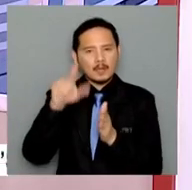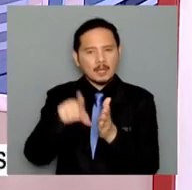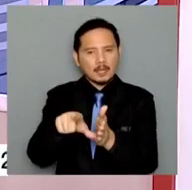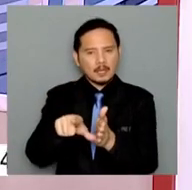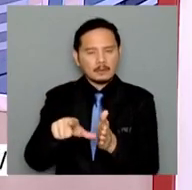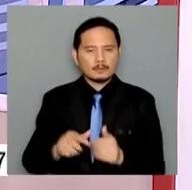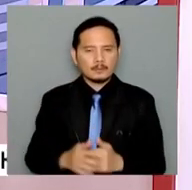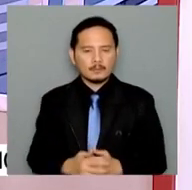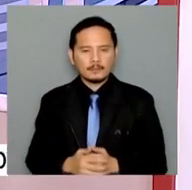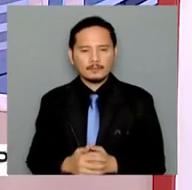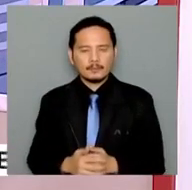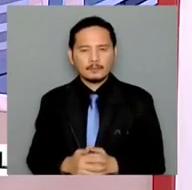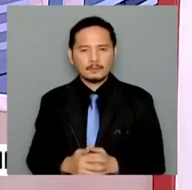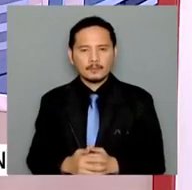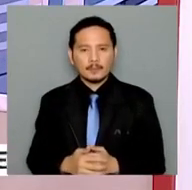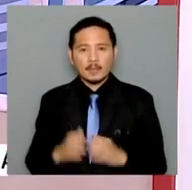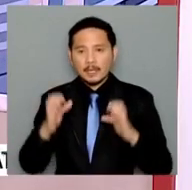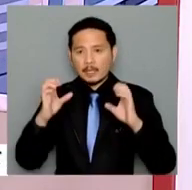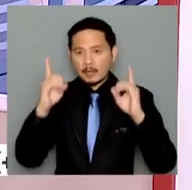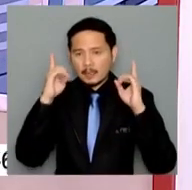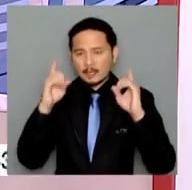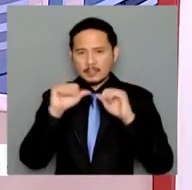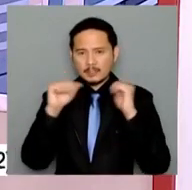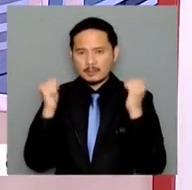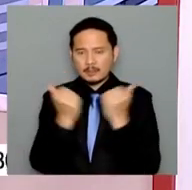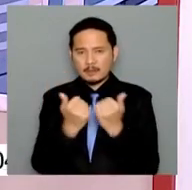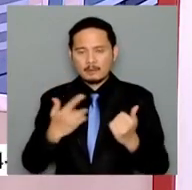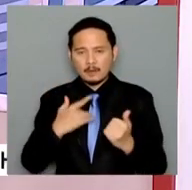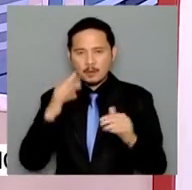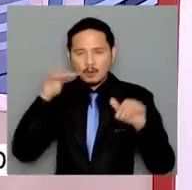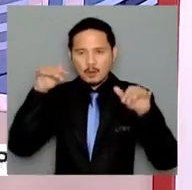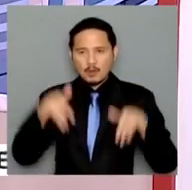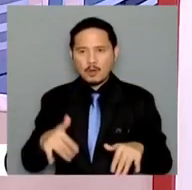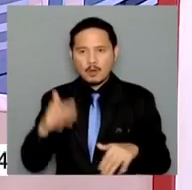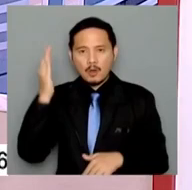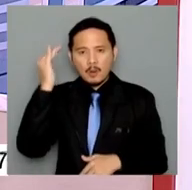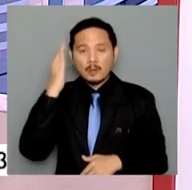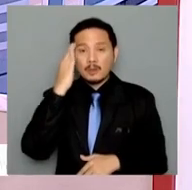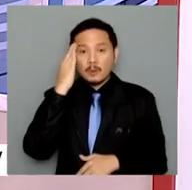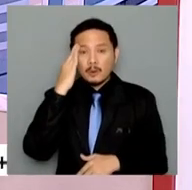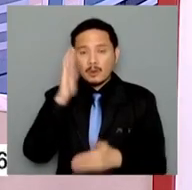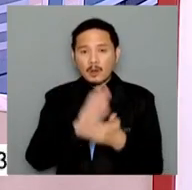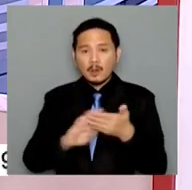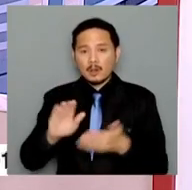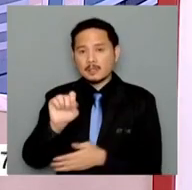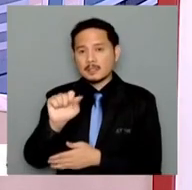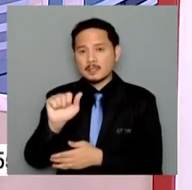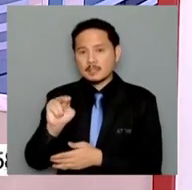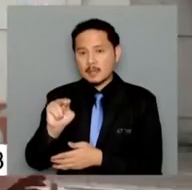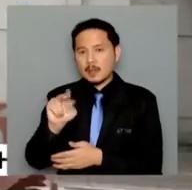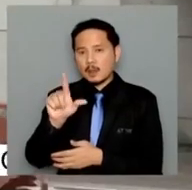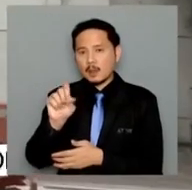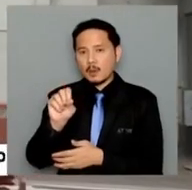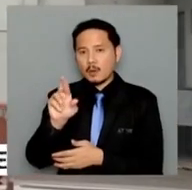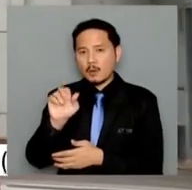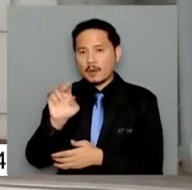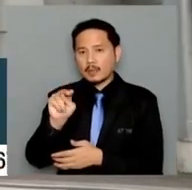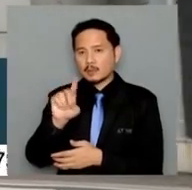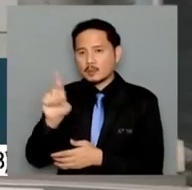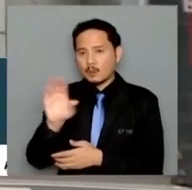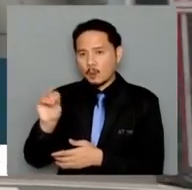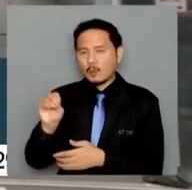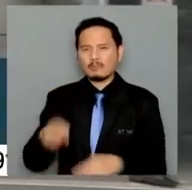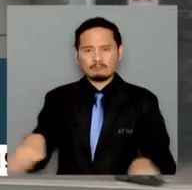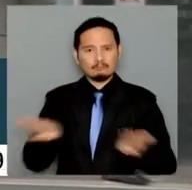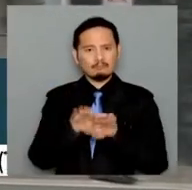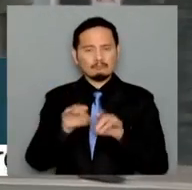In other news, education agencies here in the Philippines taken aback by the sudden closure of Colegio de San Lorenzo. The Commission on Higher Education says